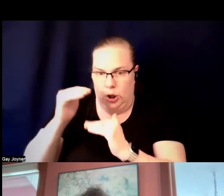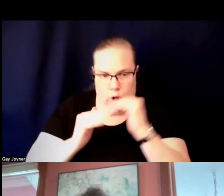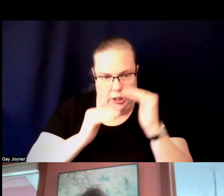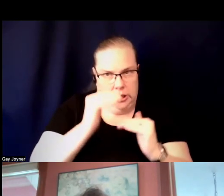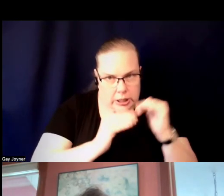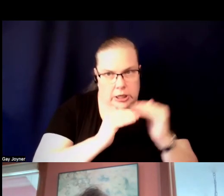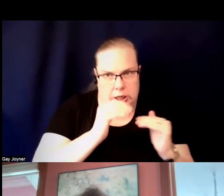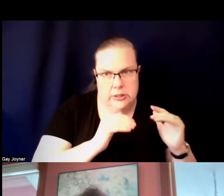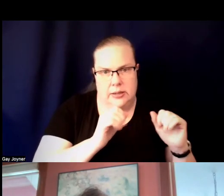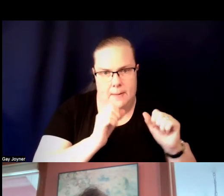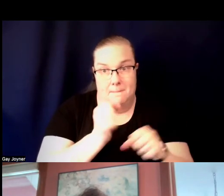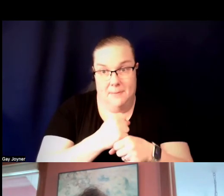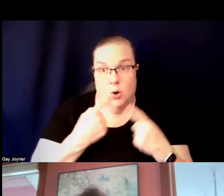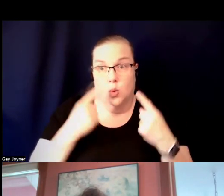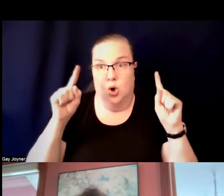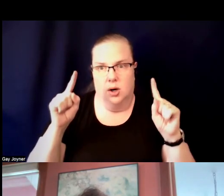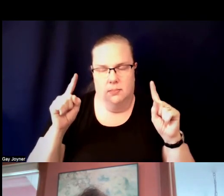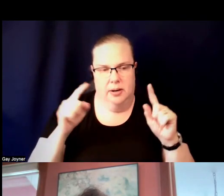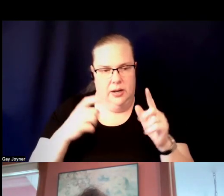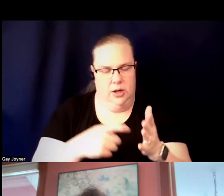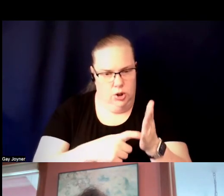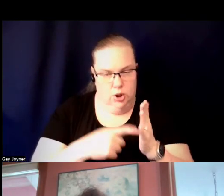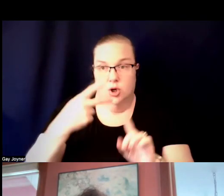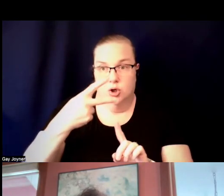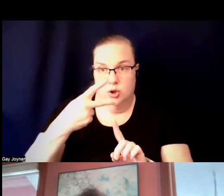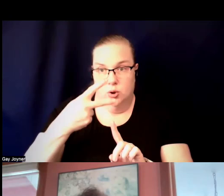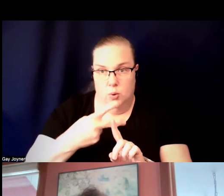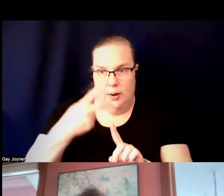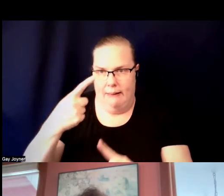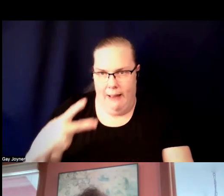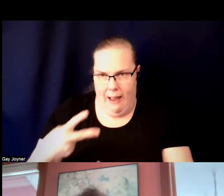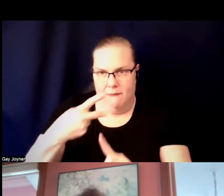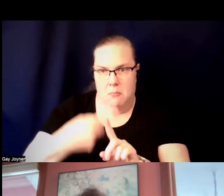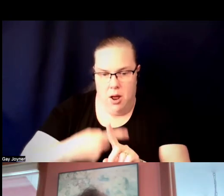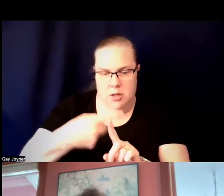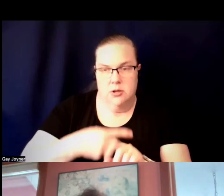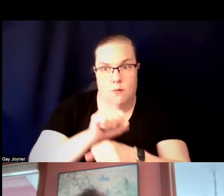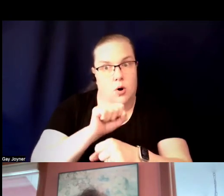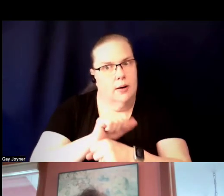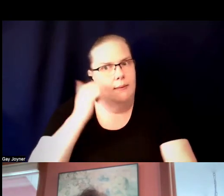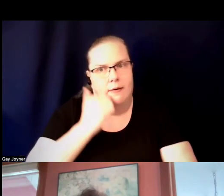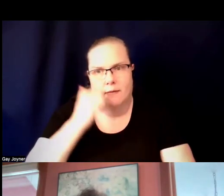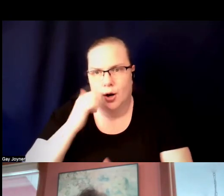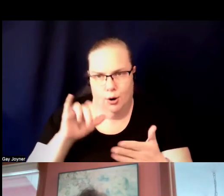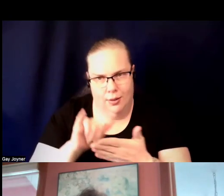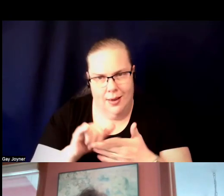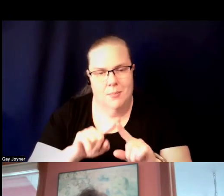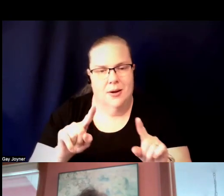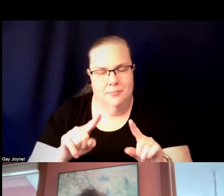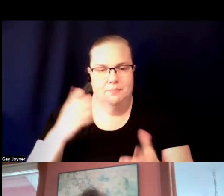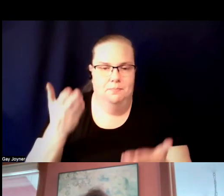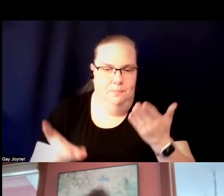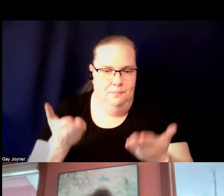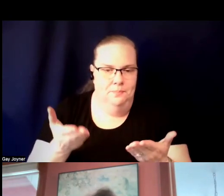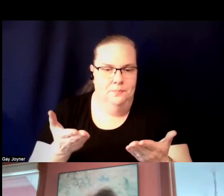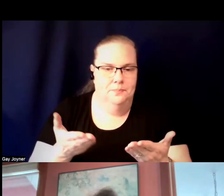it did take me, oh God, 2.5 months of working every day Oh, to yeah. do it. But Mm. that is probably what